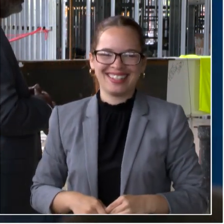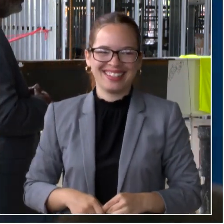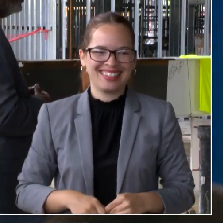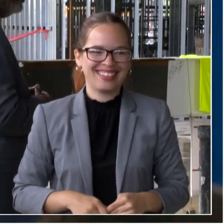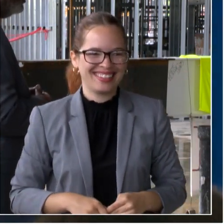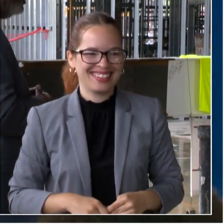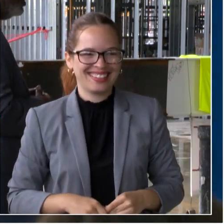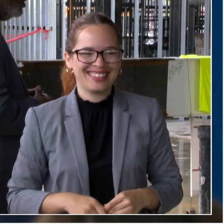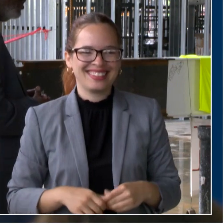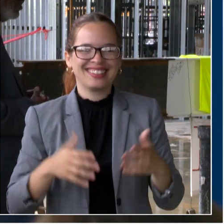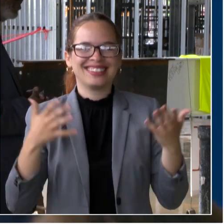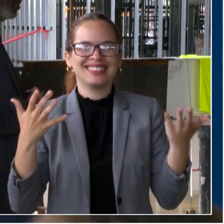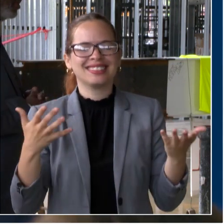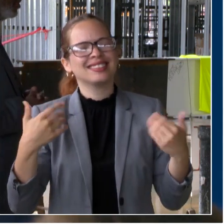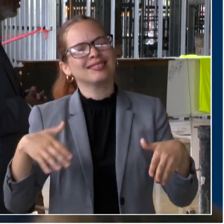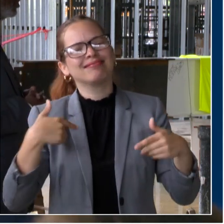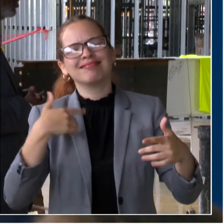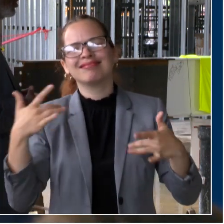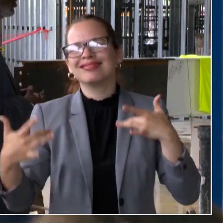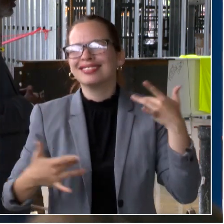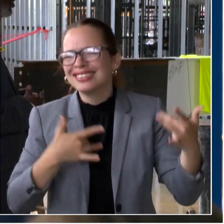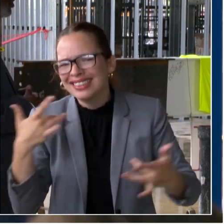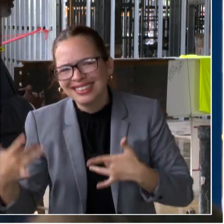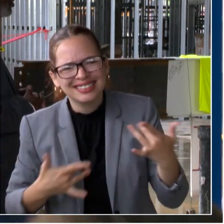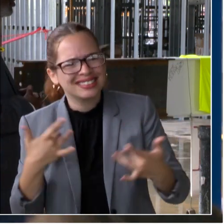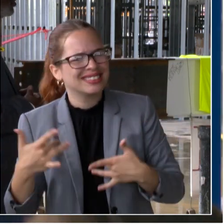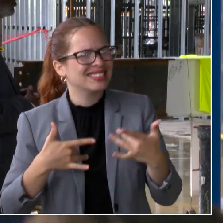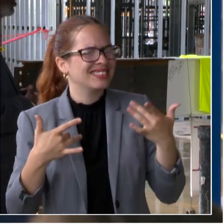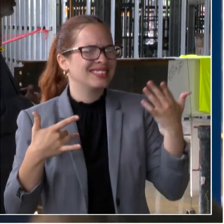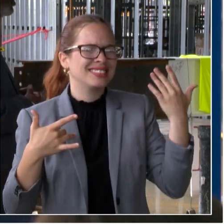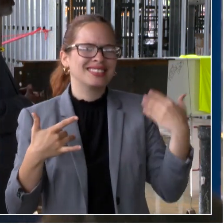Come on, y'all, let's give it up, okay?